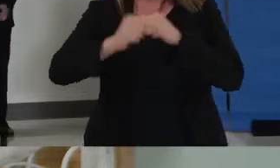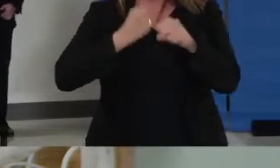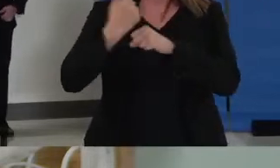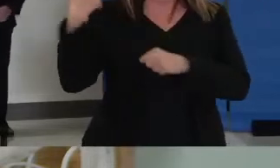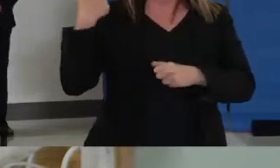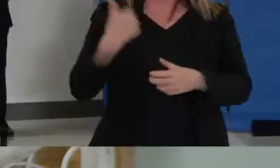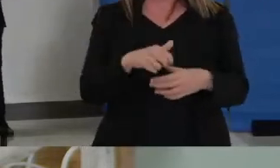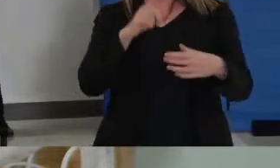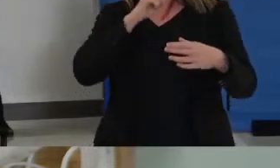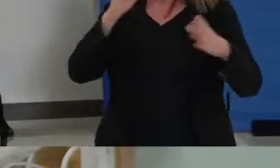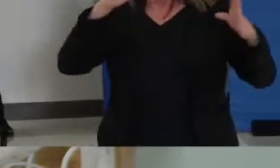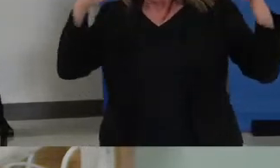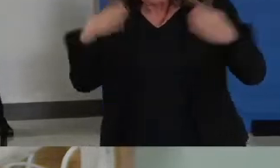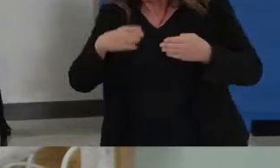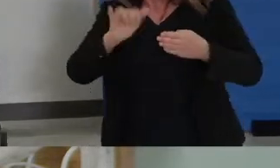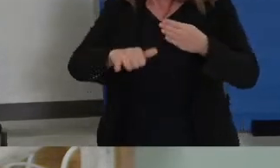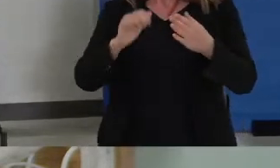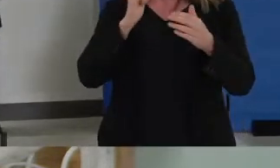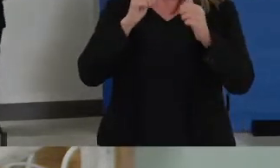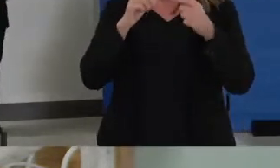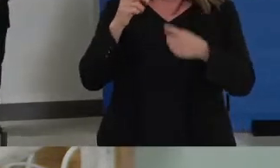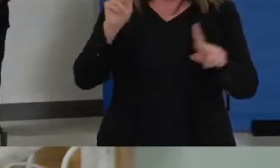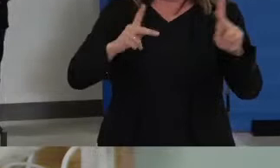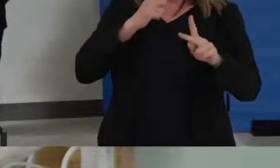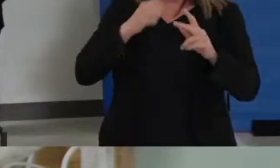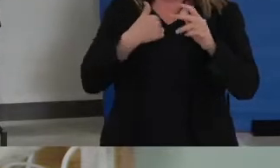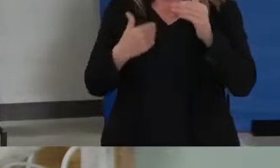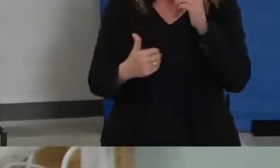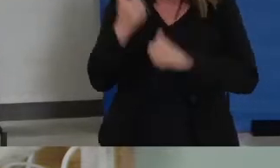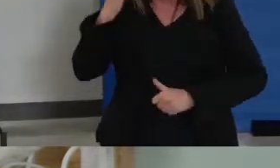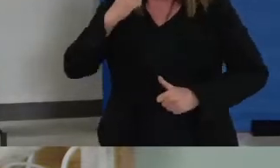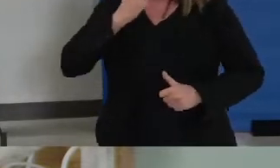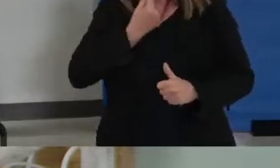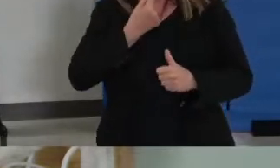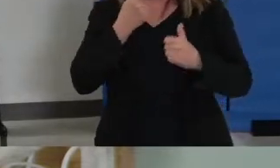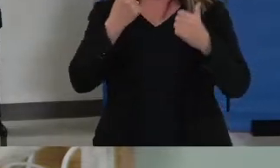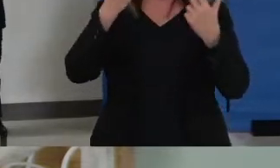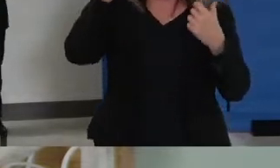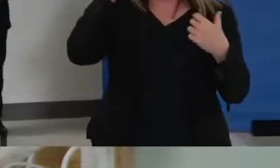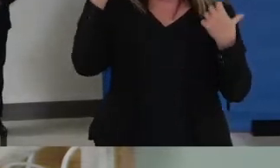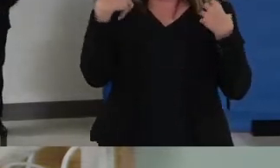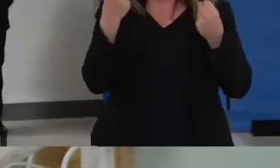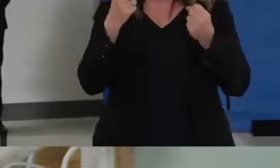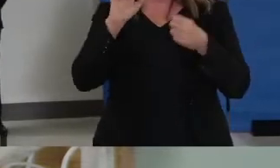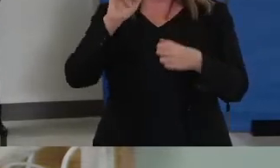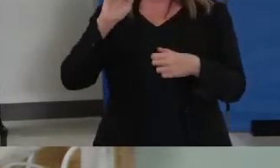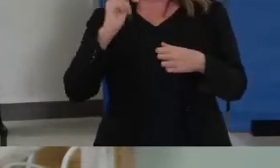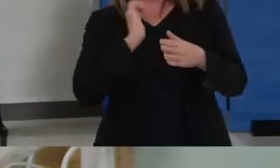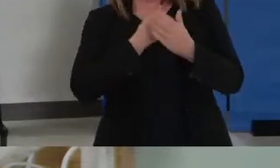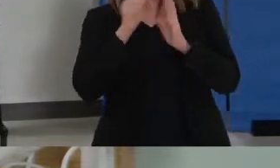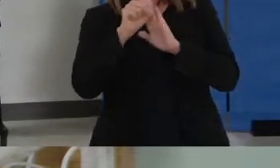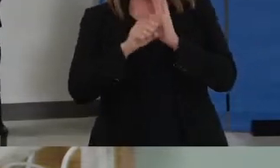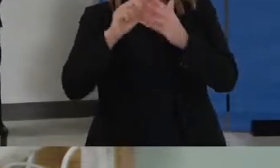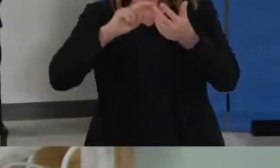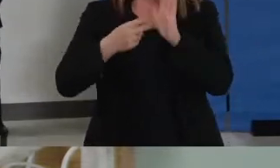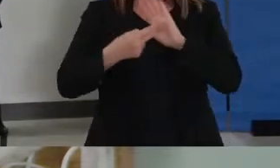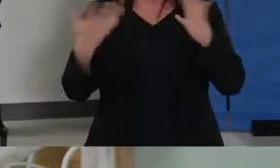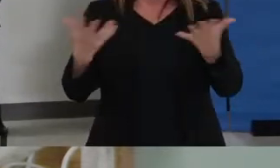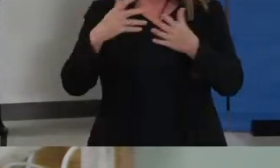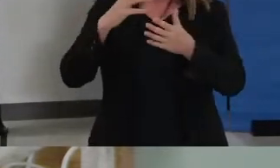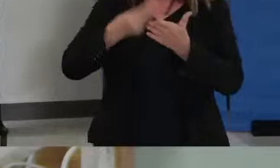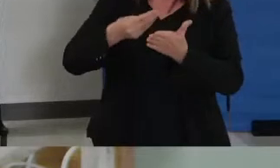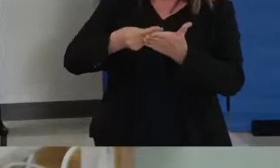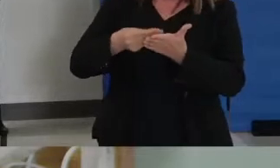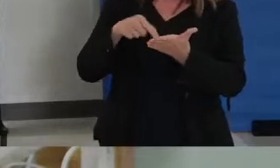focus on those with the most severe behavioral health conditions in our state. And that means refocusing how the dollars are